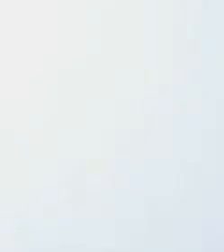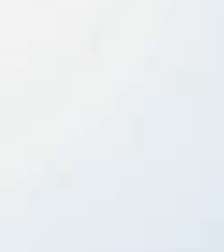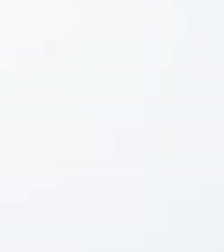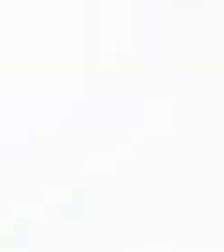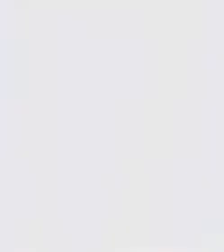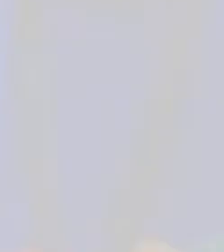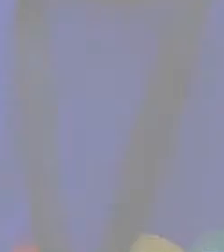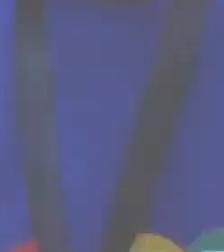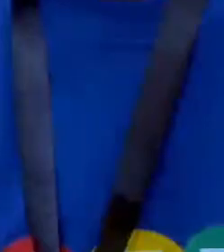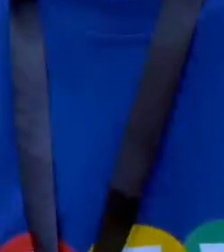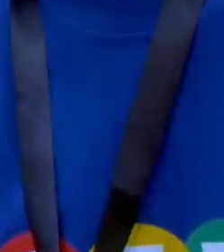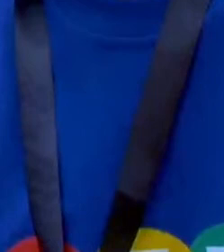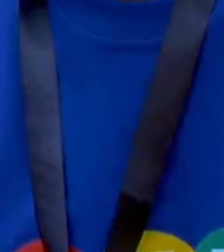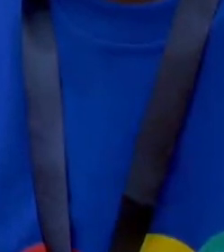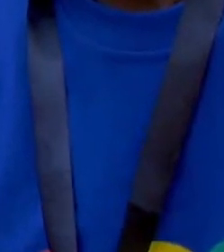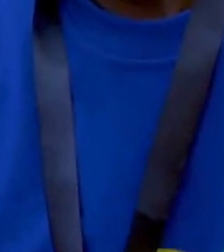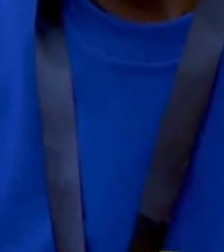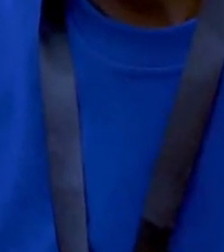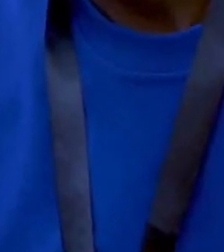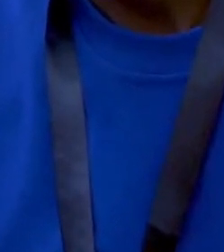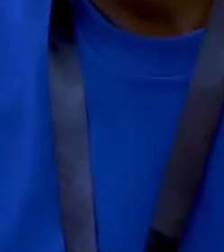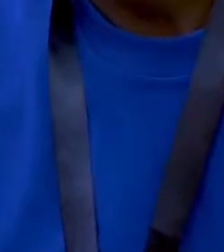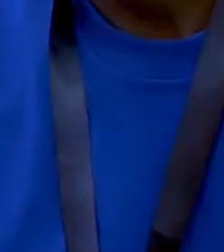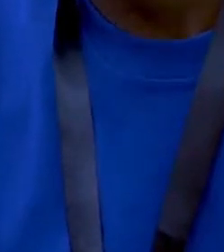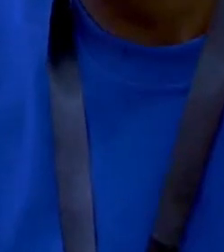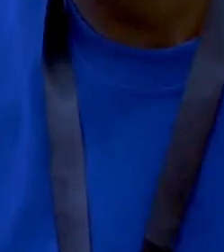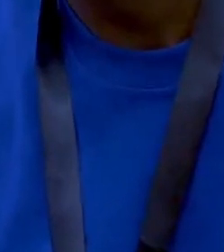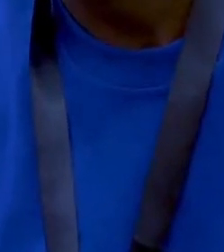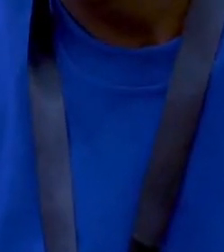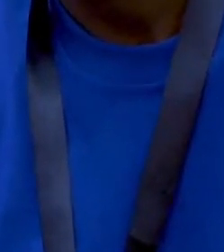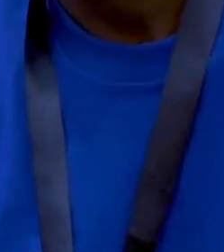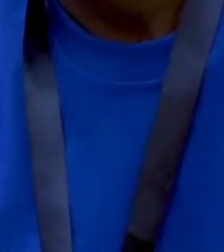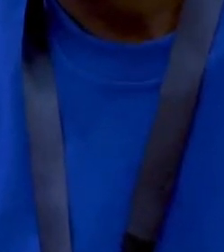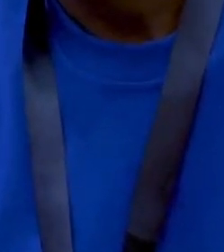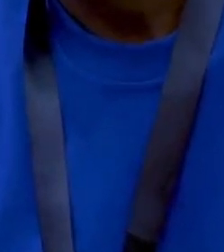Tokyo Olympics. So natarajia venye nitaenda huko mbele.